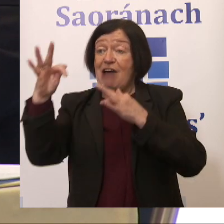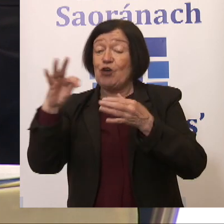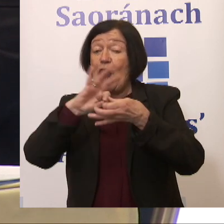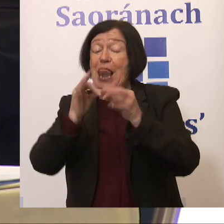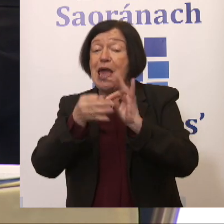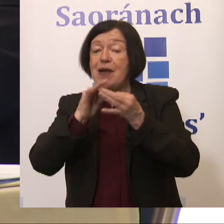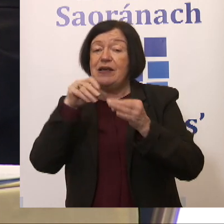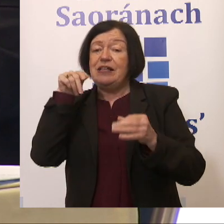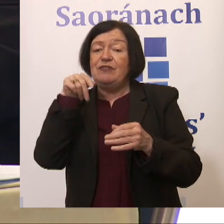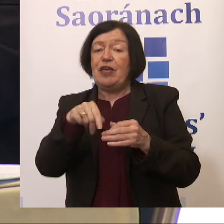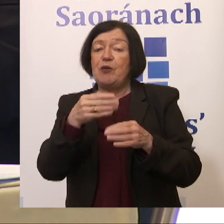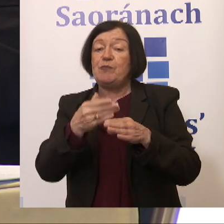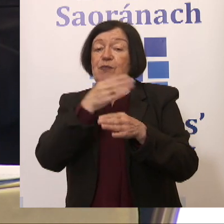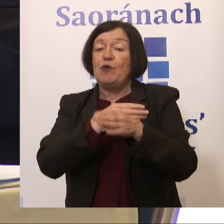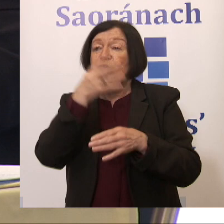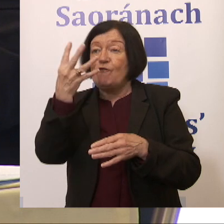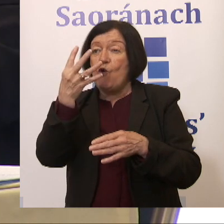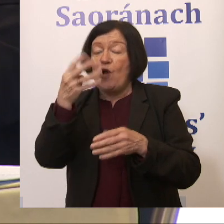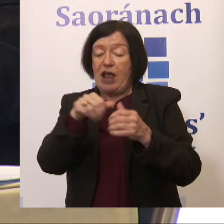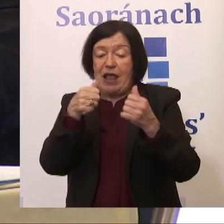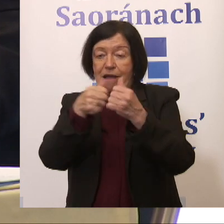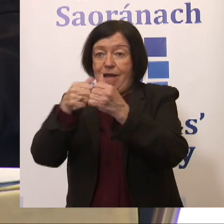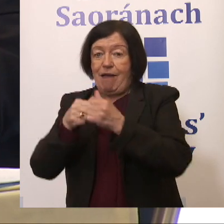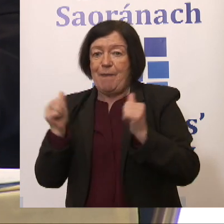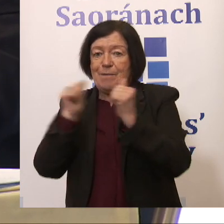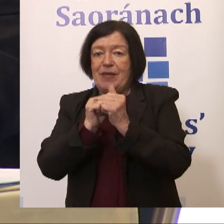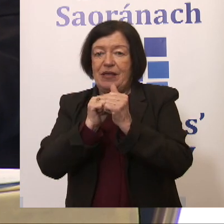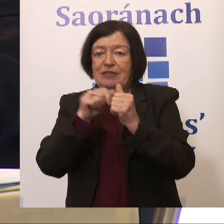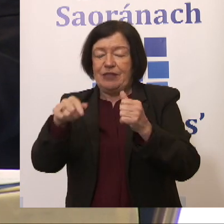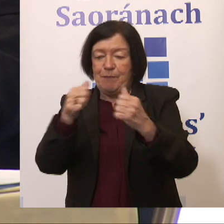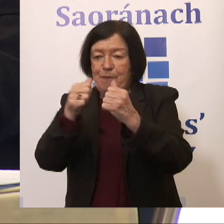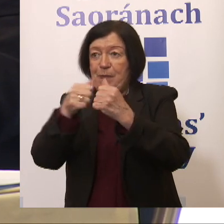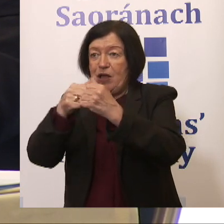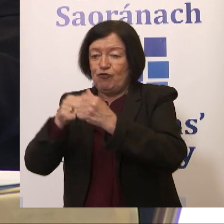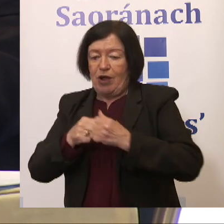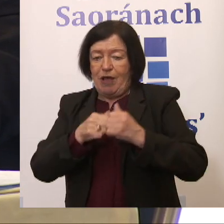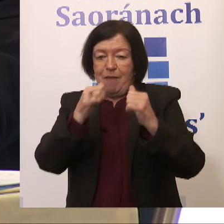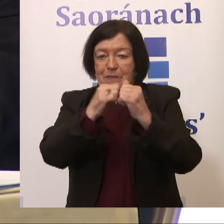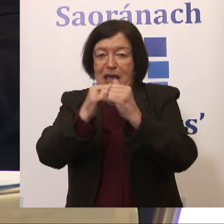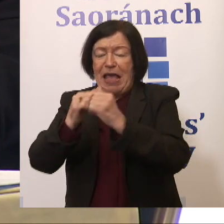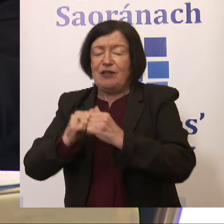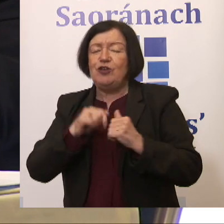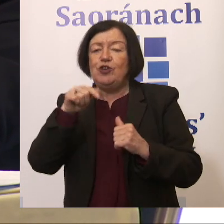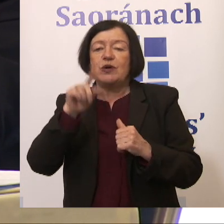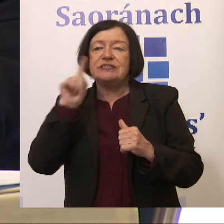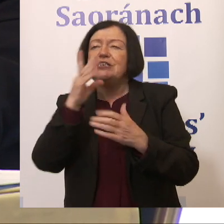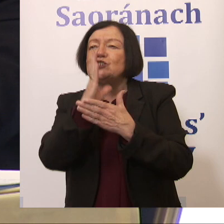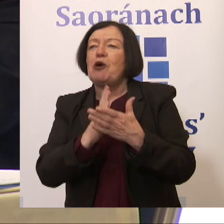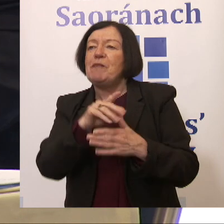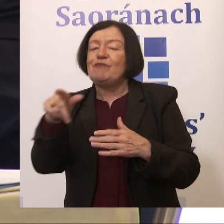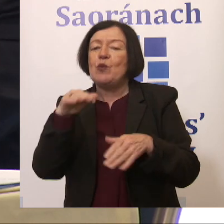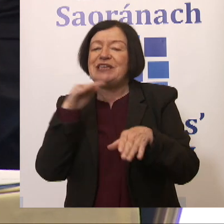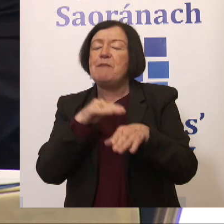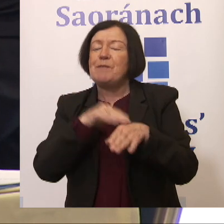sort of where four boroughs met, and that boundary met, and so you can see some of those impacts.